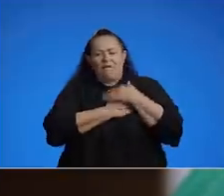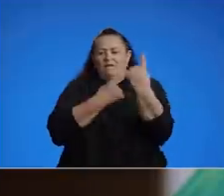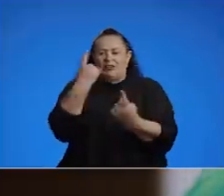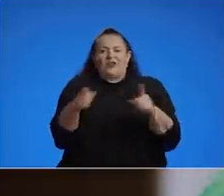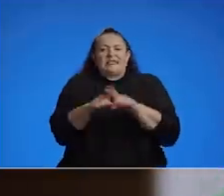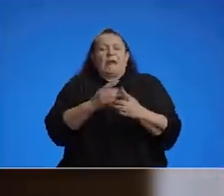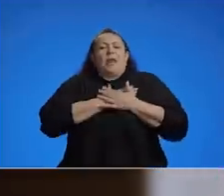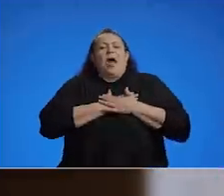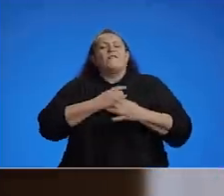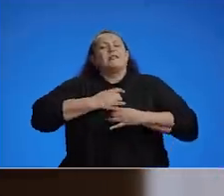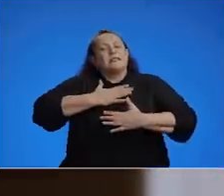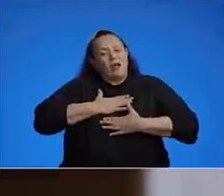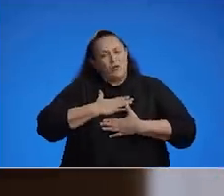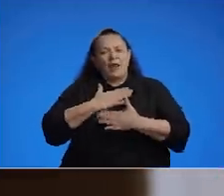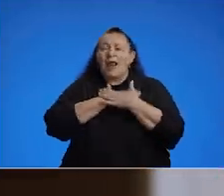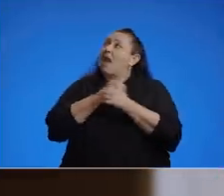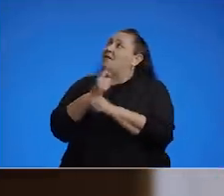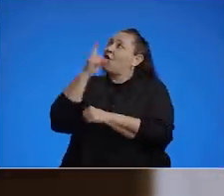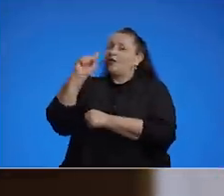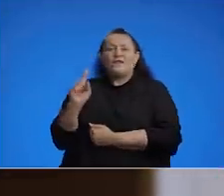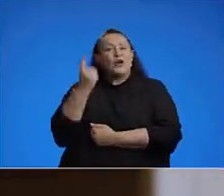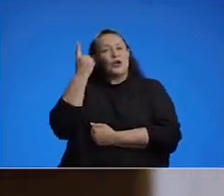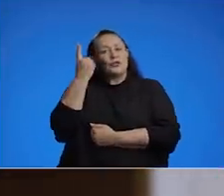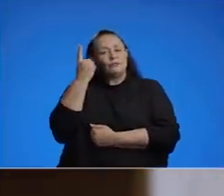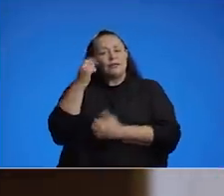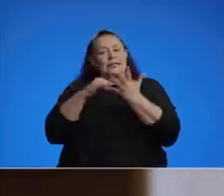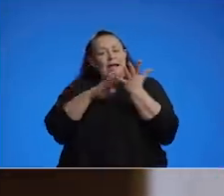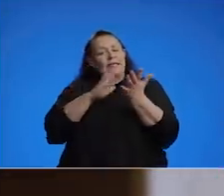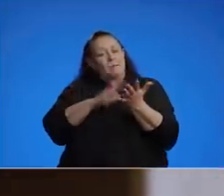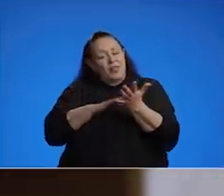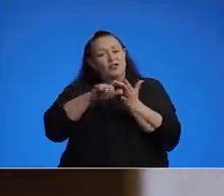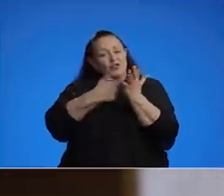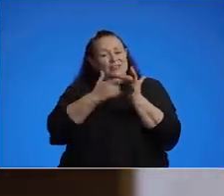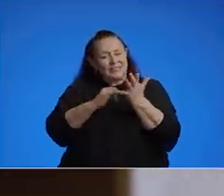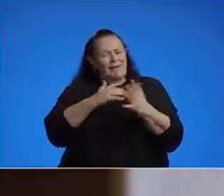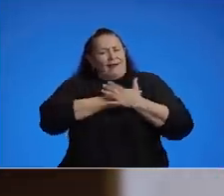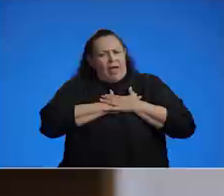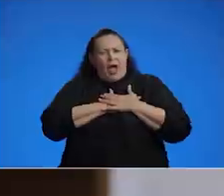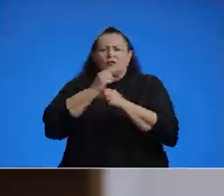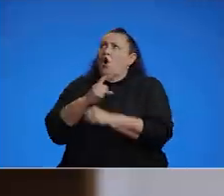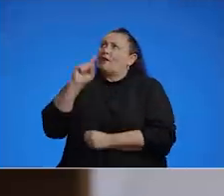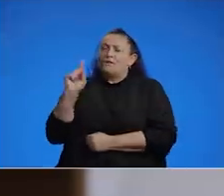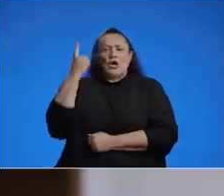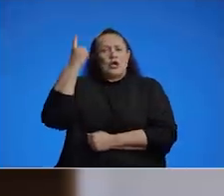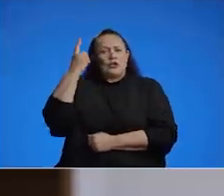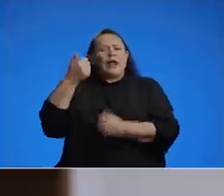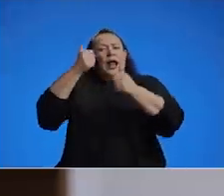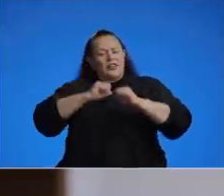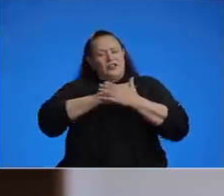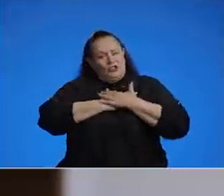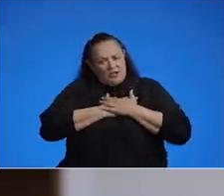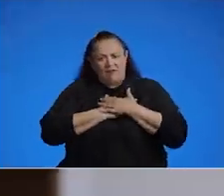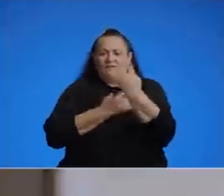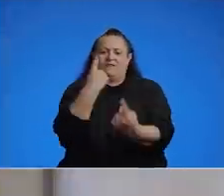as yourself. To love God first. Saint Mother Teresa loved God first. And then she was called to love